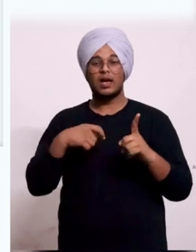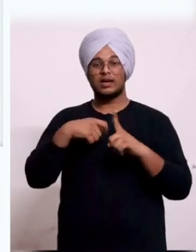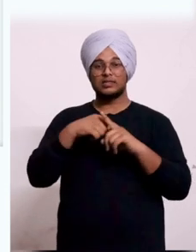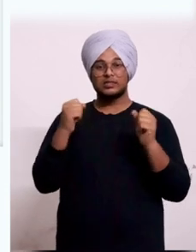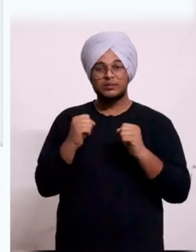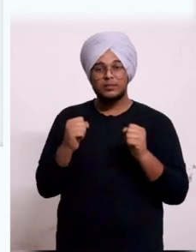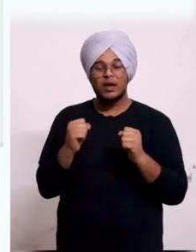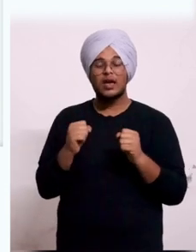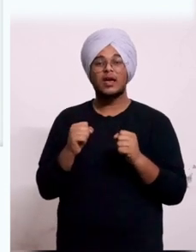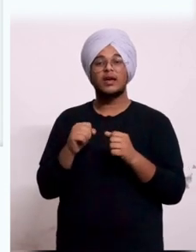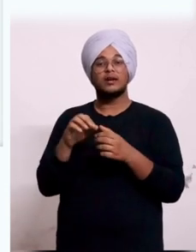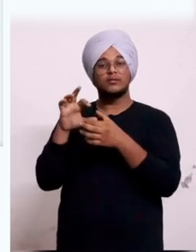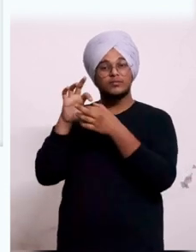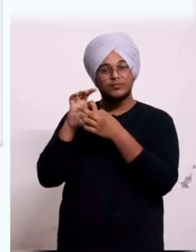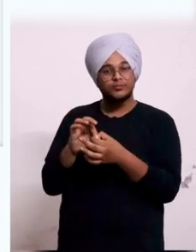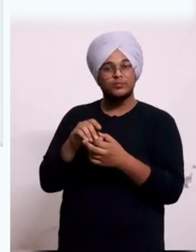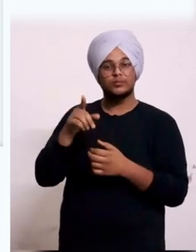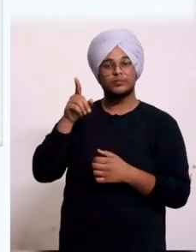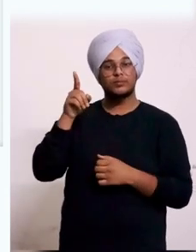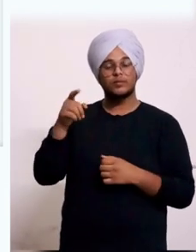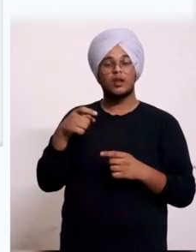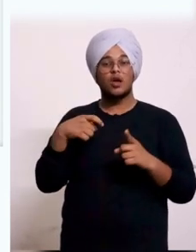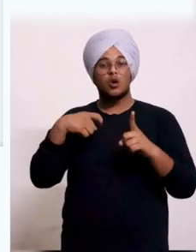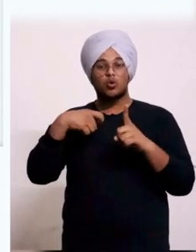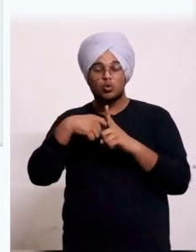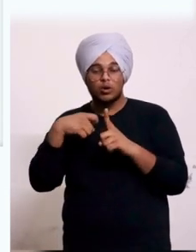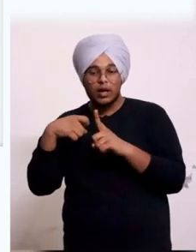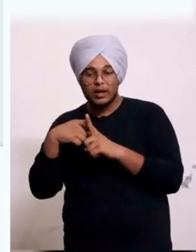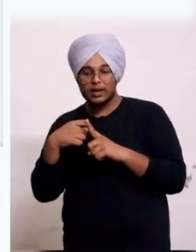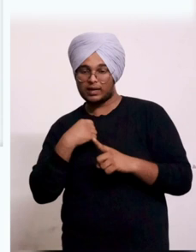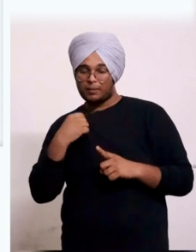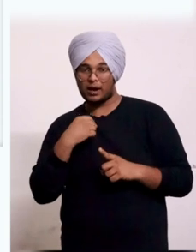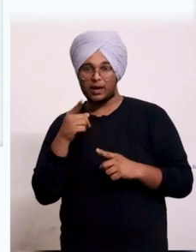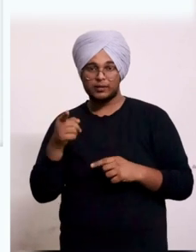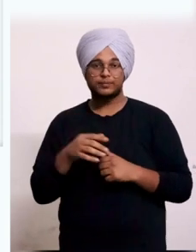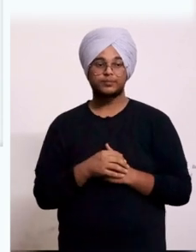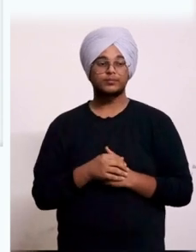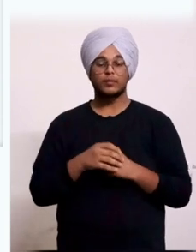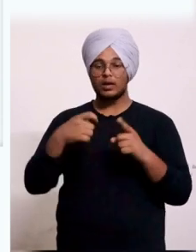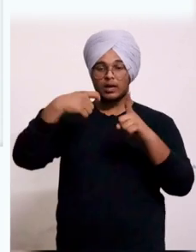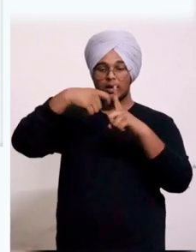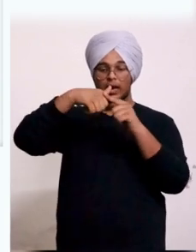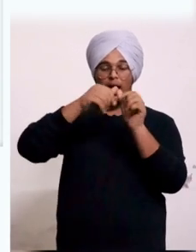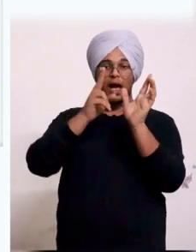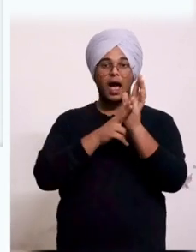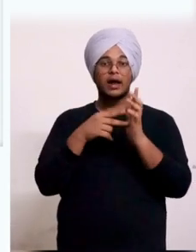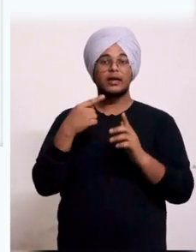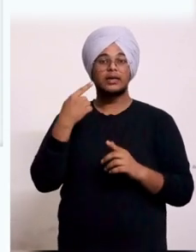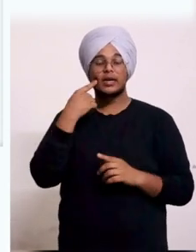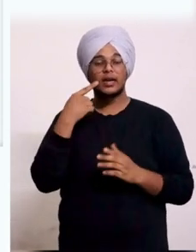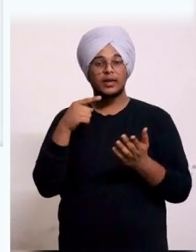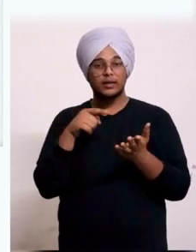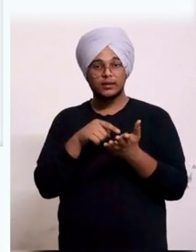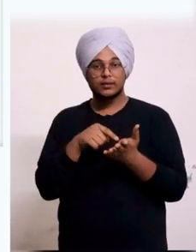double interlocked twill tapestry woven cashmere called Kani in India. The Kani technique is